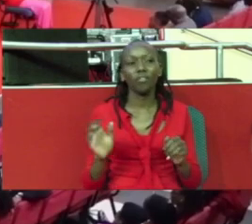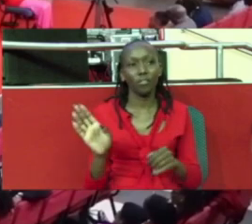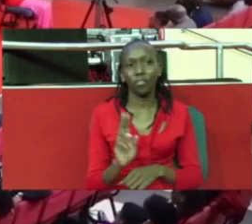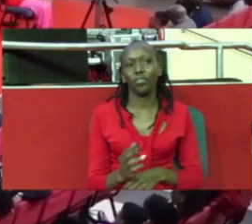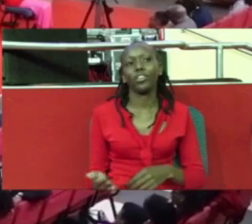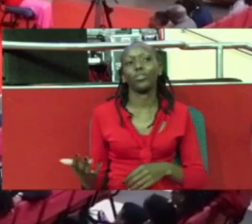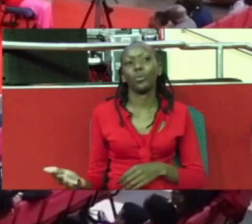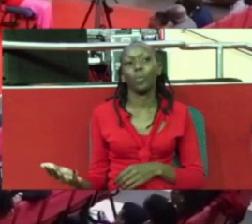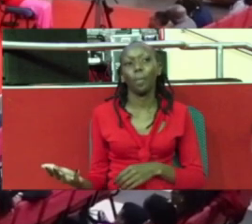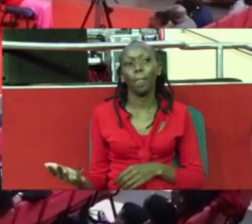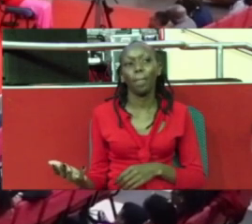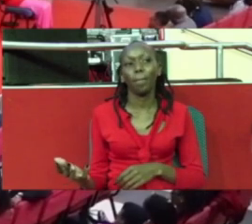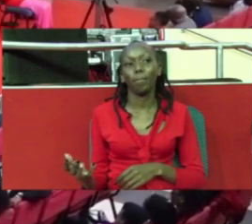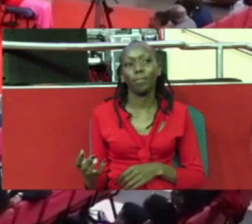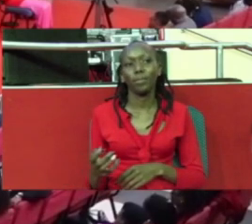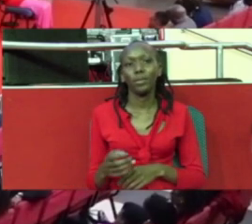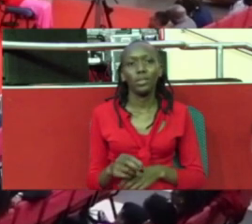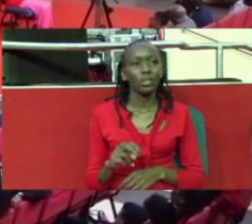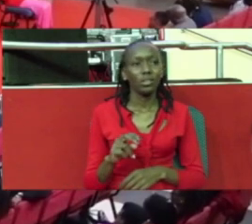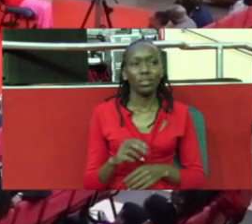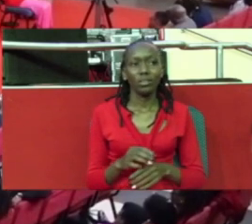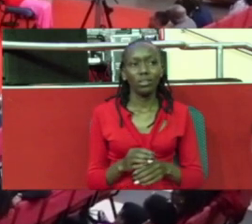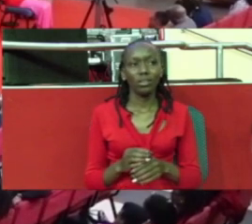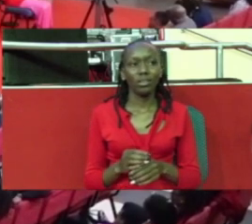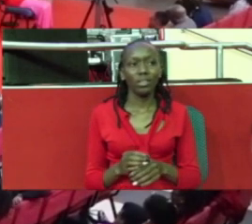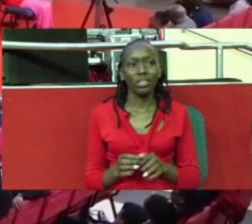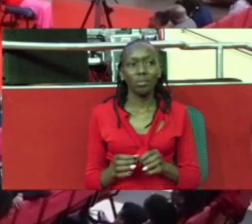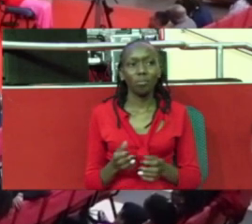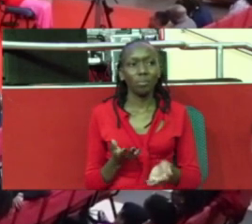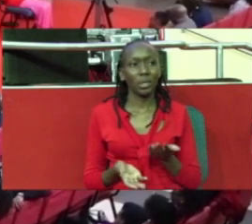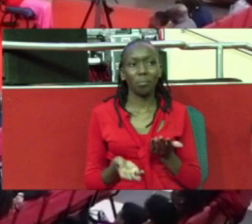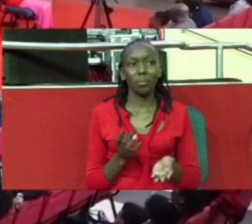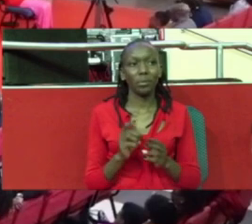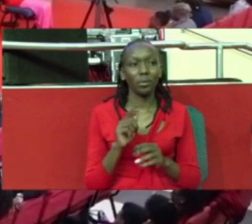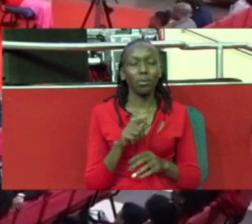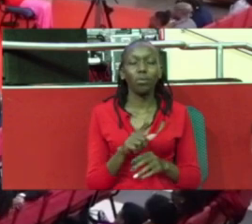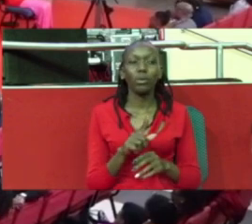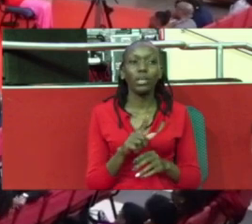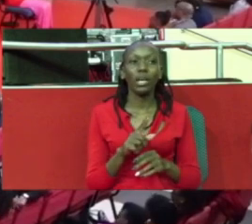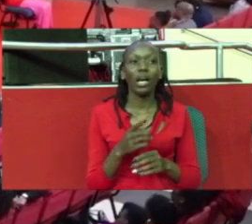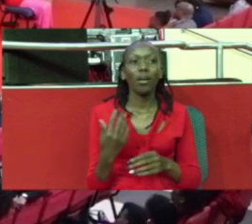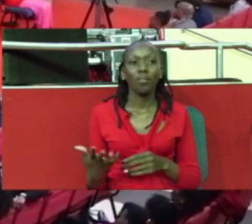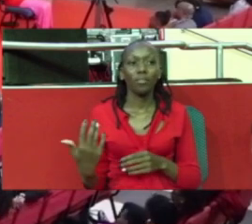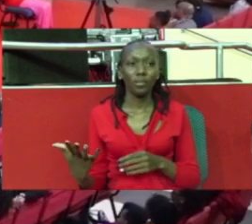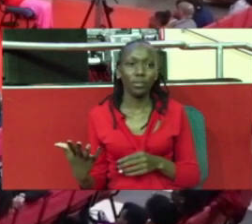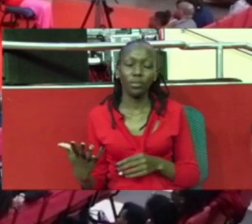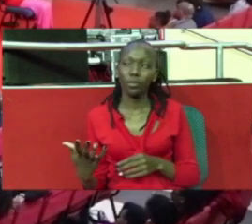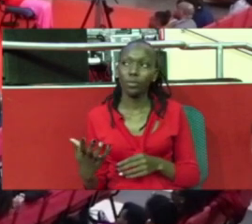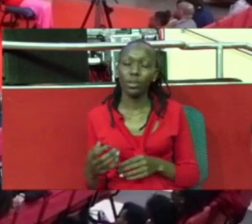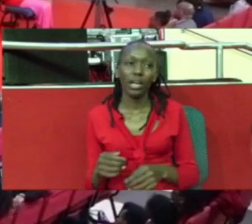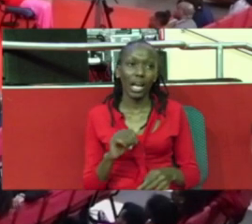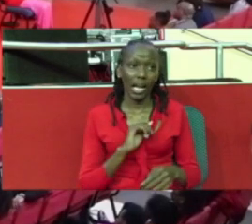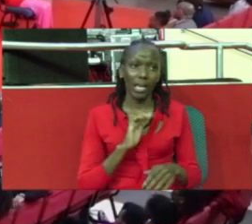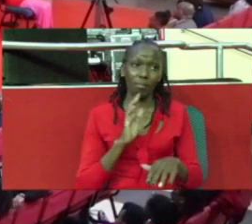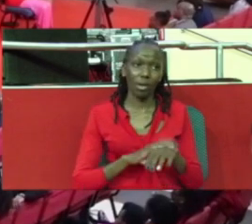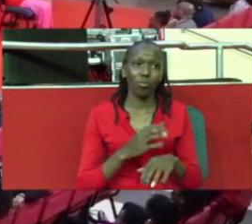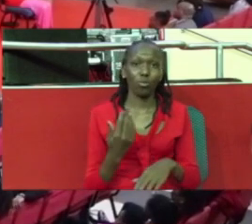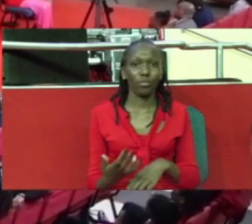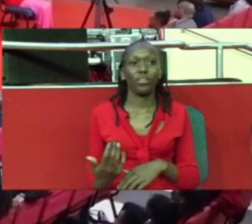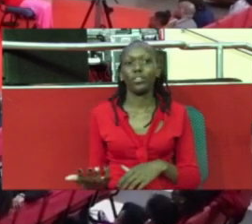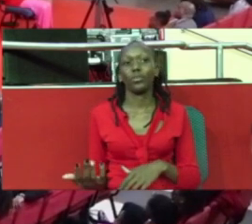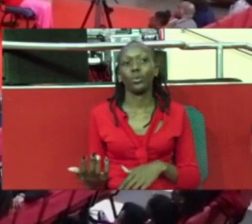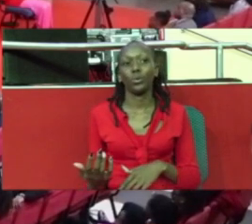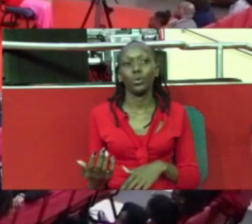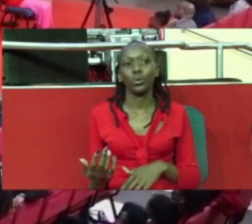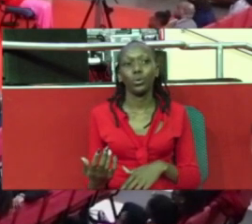chombo cha udongo. It doesn't matter whether I am a diamond vessel. Haijalishi kama mimi ni chombo cha almasi. I am a gold vessel. Ama wa chombo cha